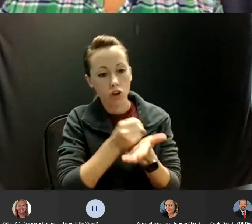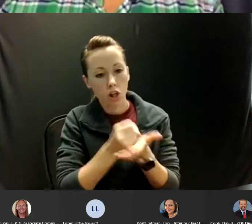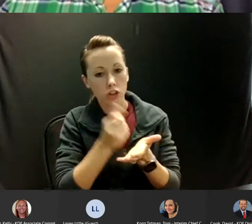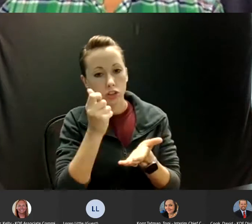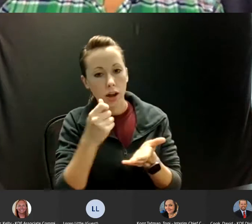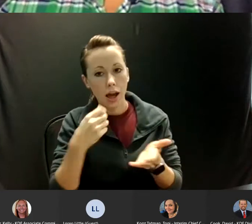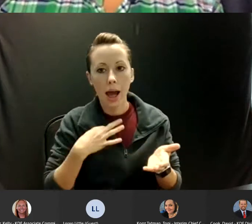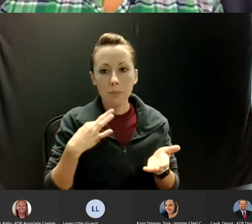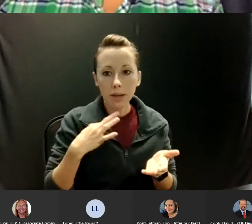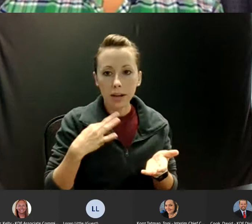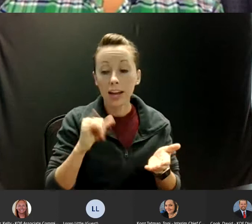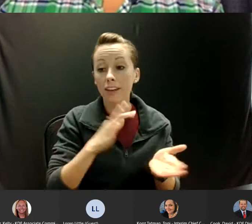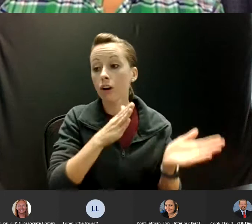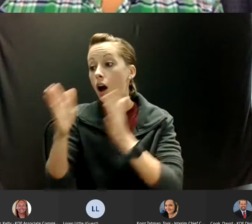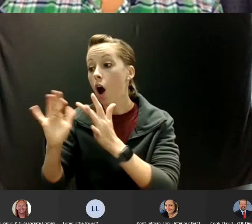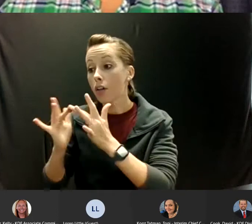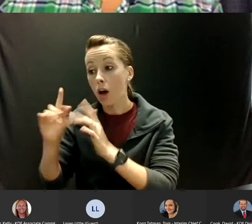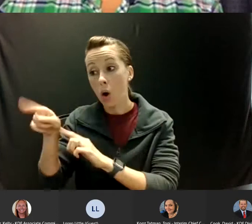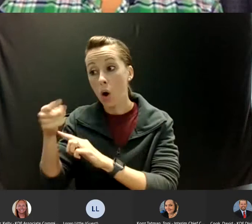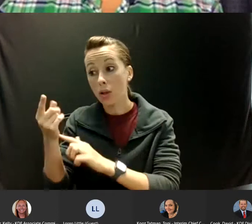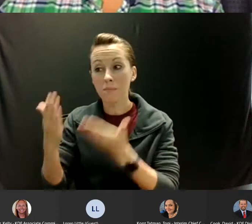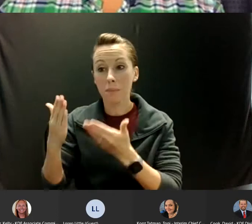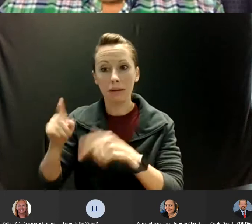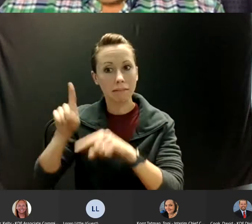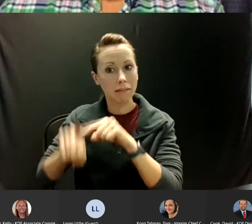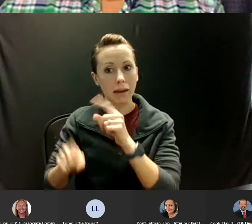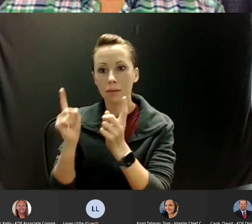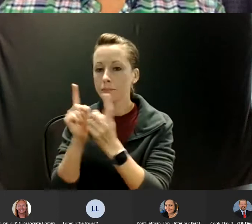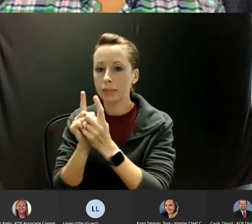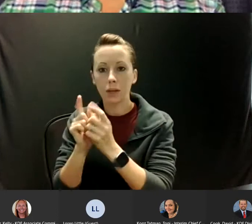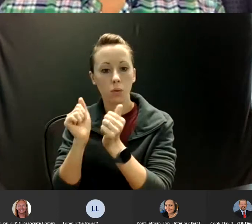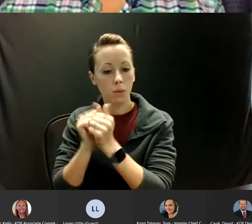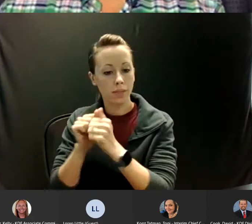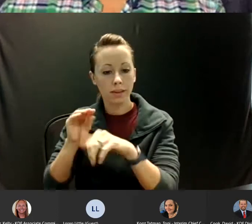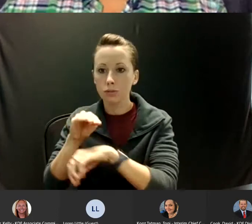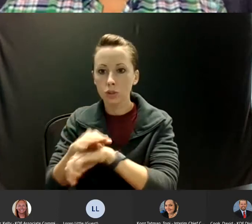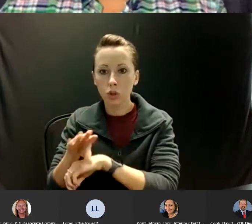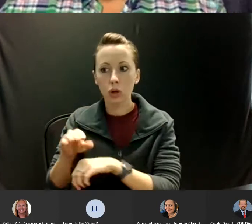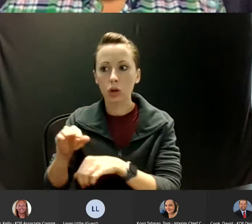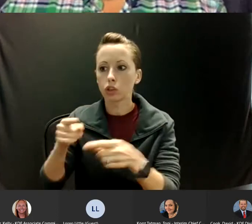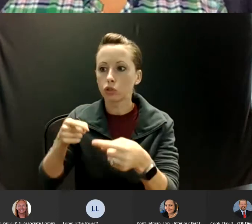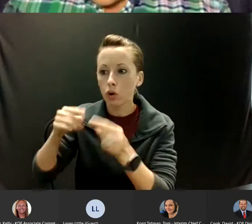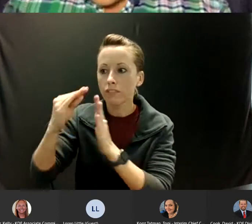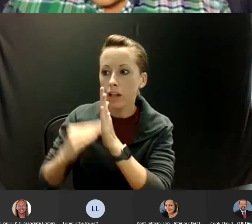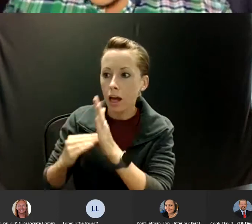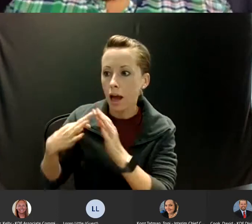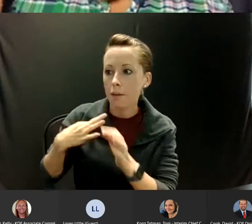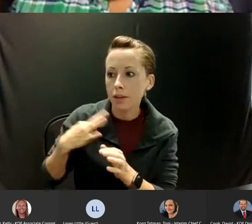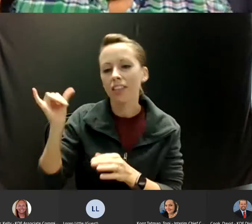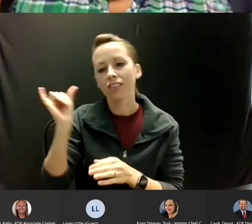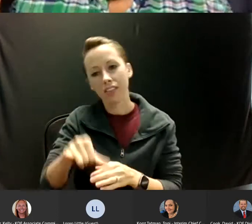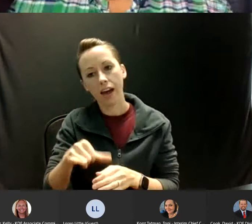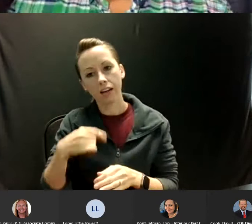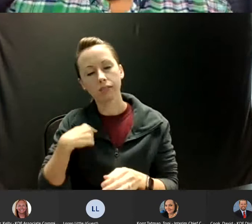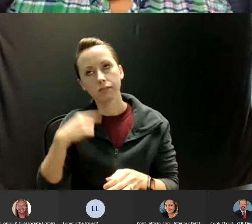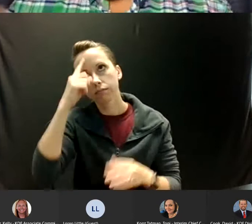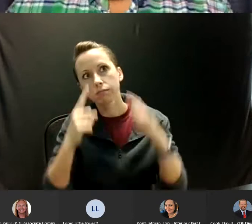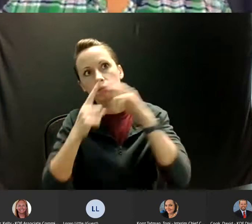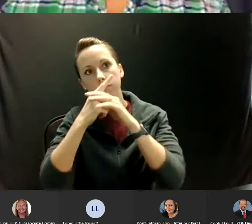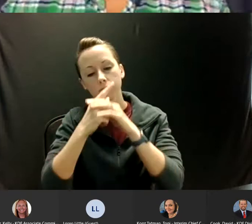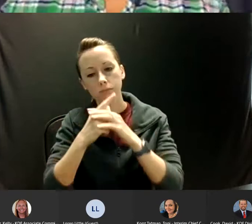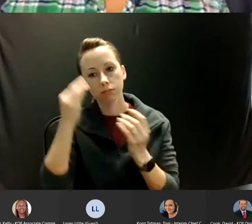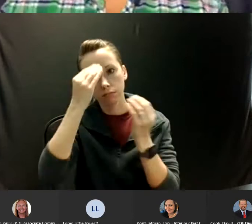was online, that might be an issue trying to fill out those applications and that kind of thing. That's sort of what came to mind there when I was thinking